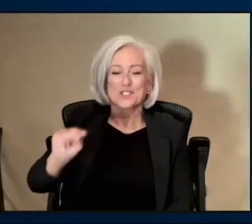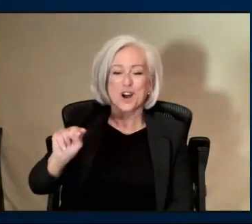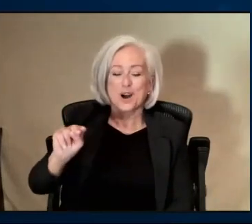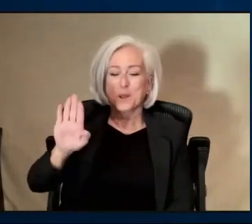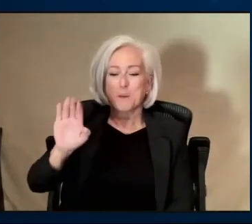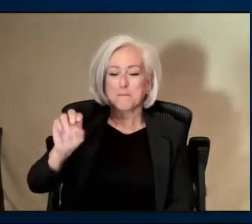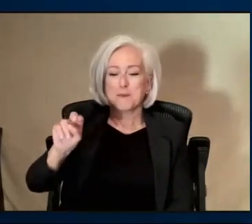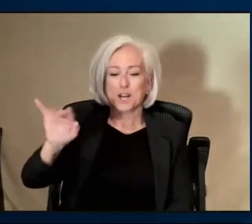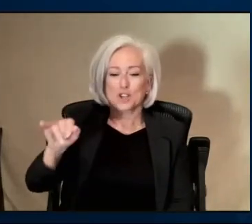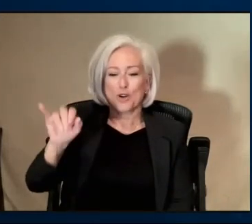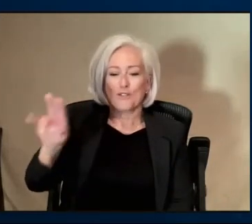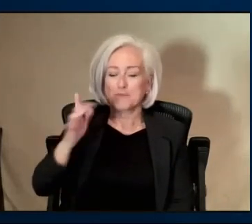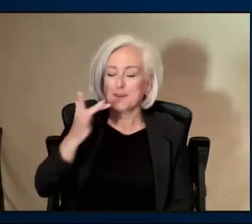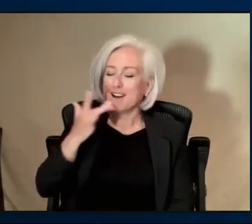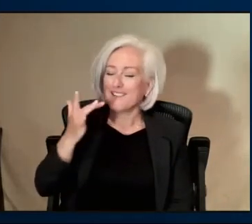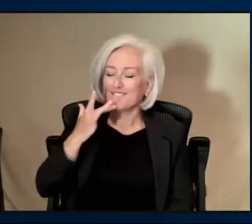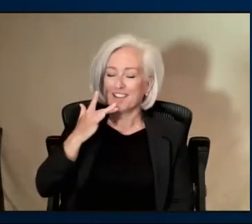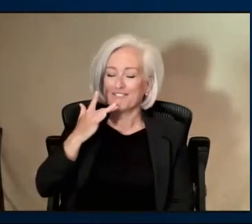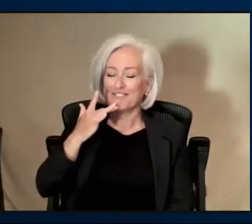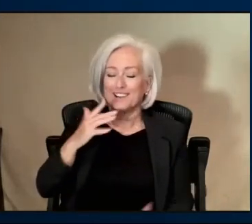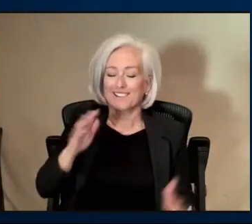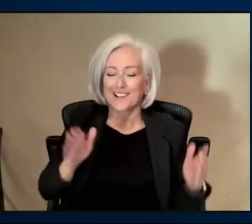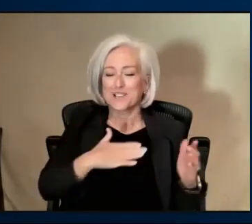you go. Tell my wife.